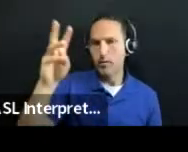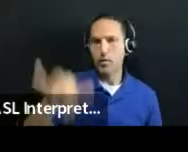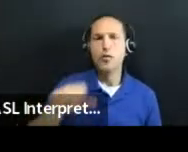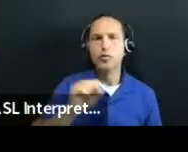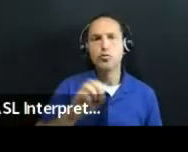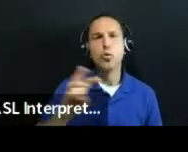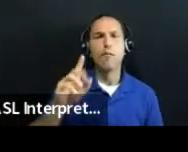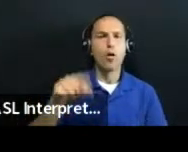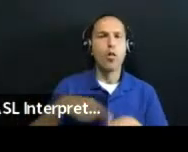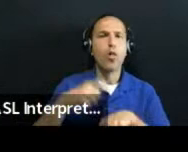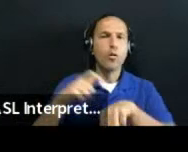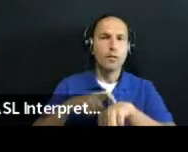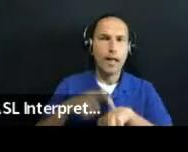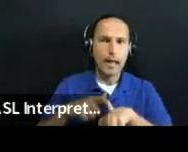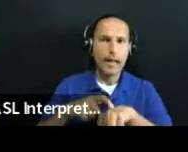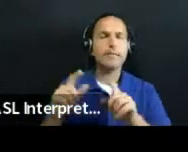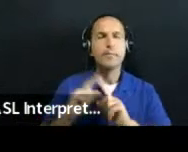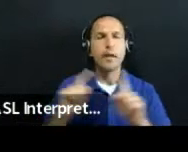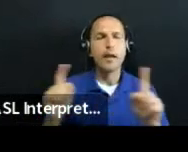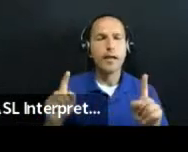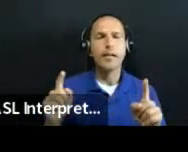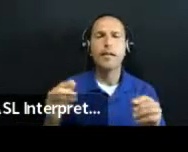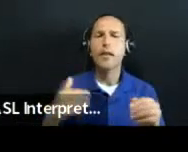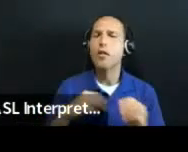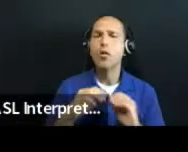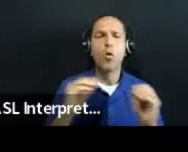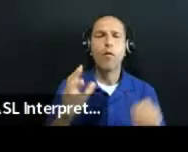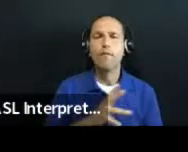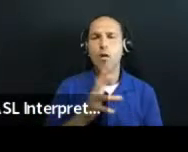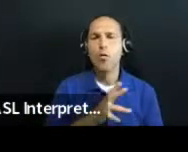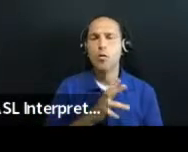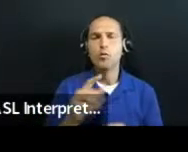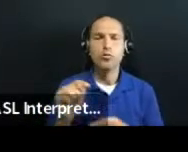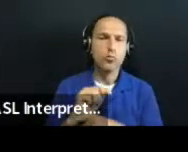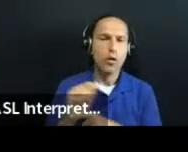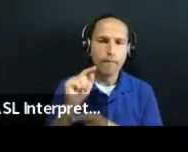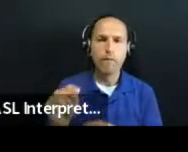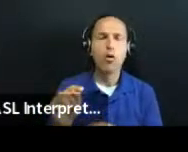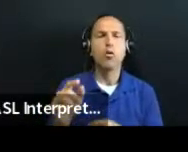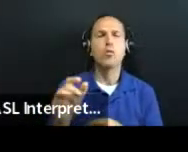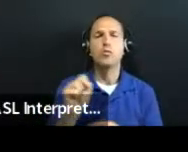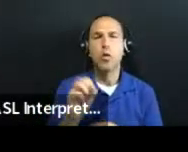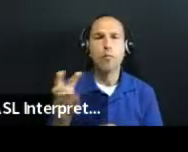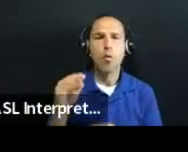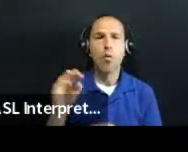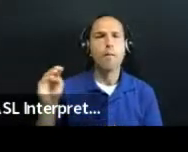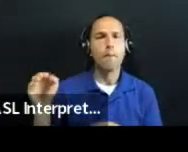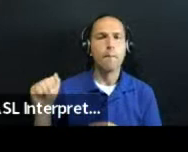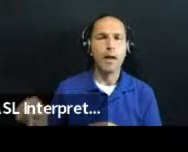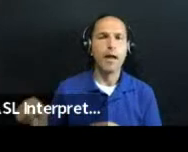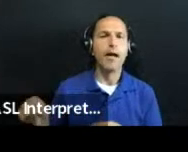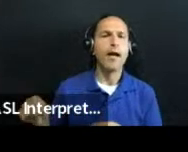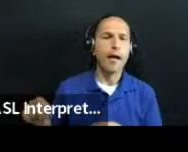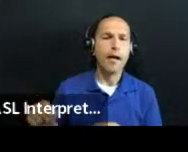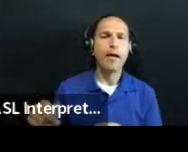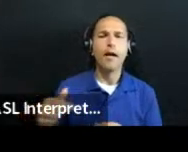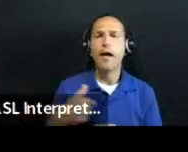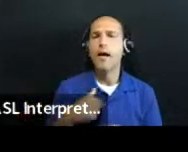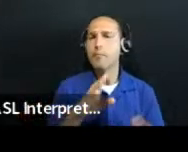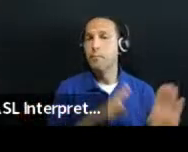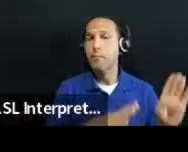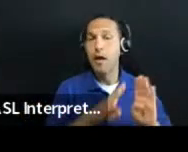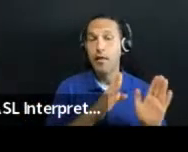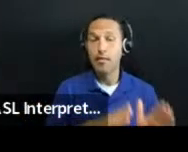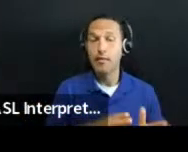time, although never had any particular formal training in software or in maps. Really, I'm a biologist